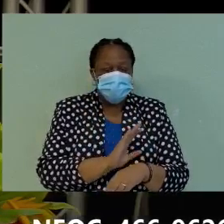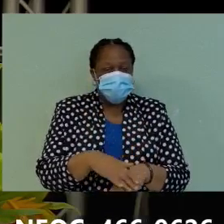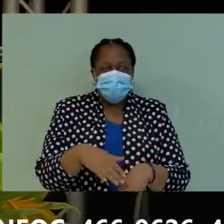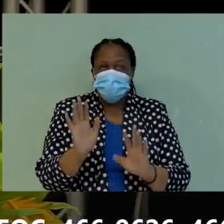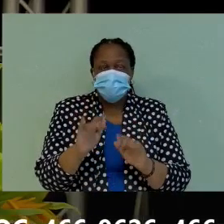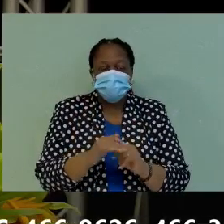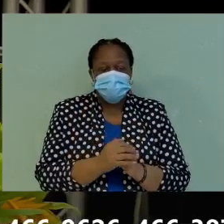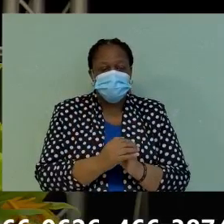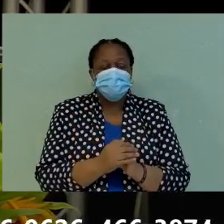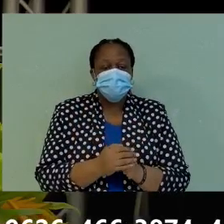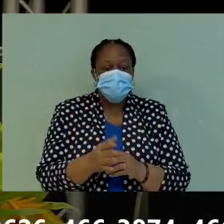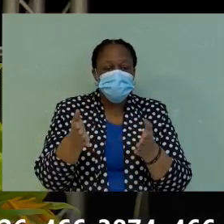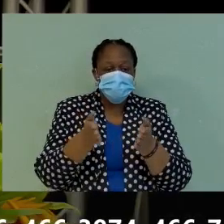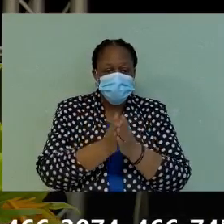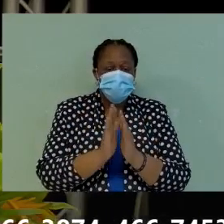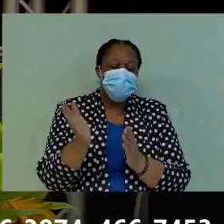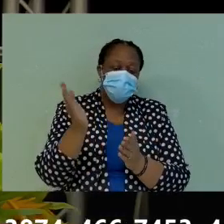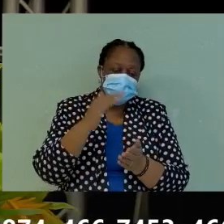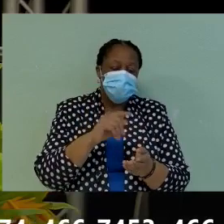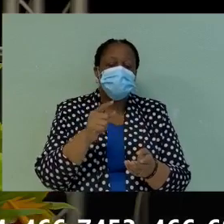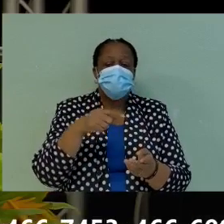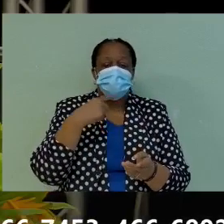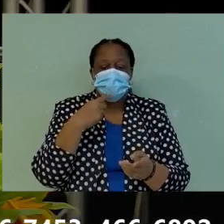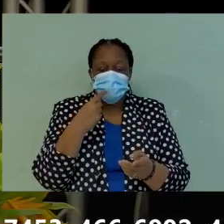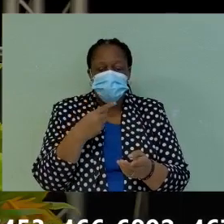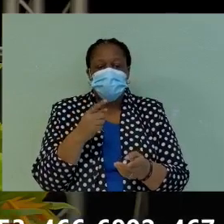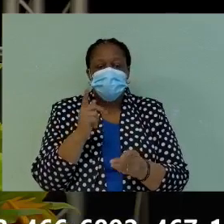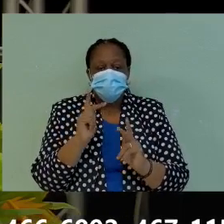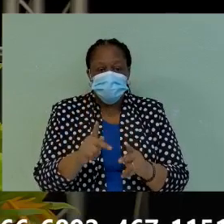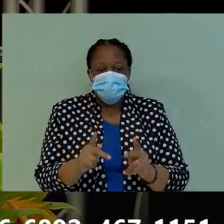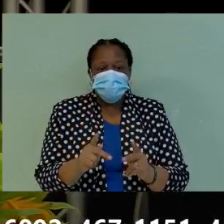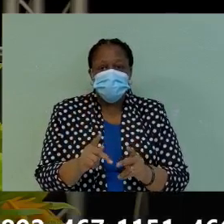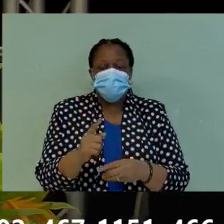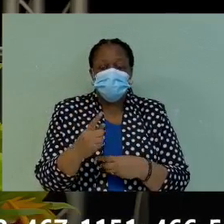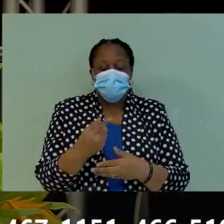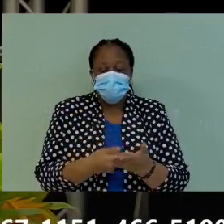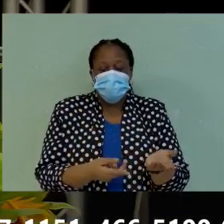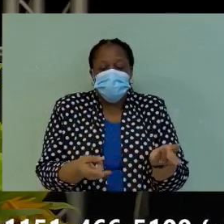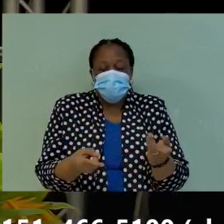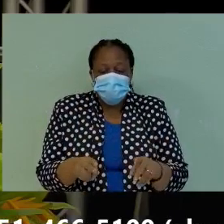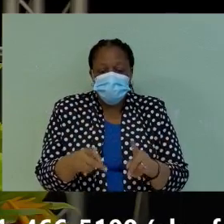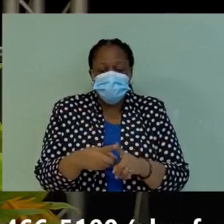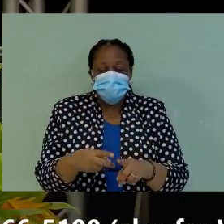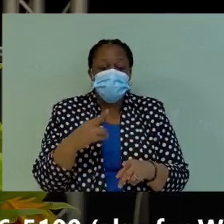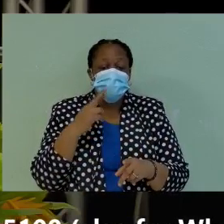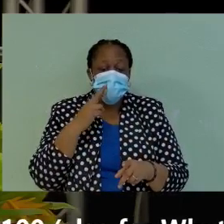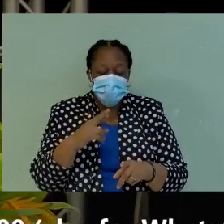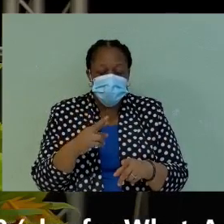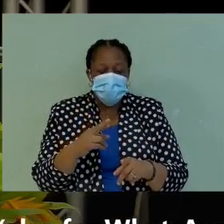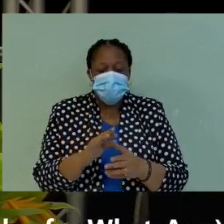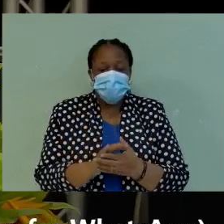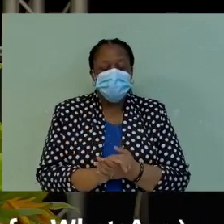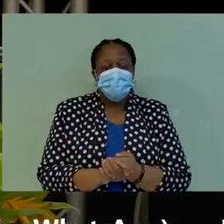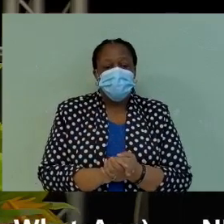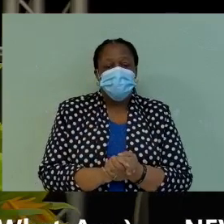her experience with the hope that it will make us all better and united in the fight against